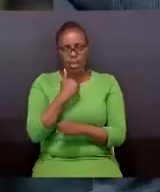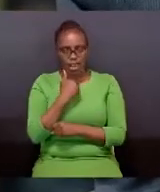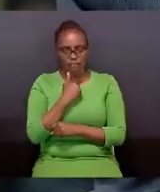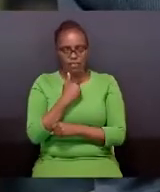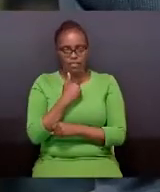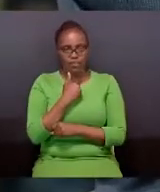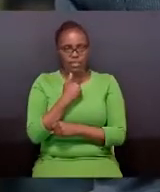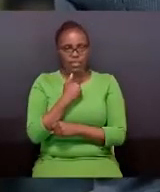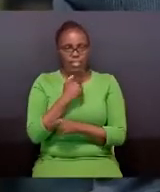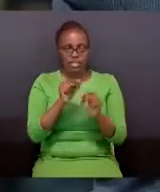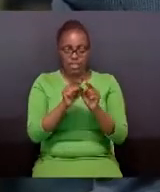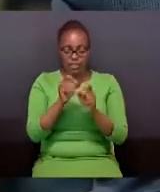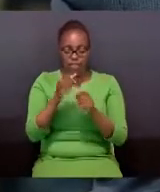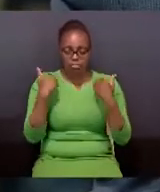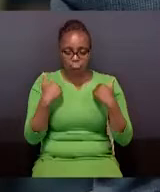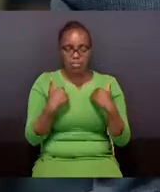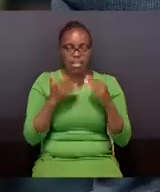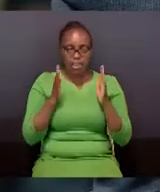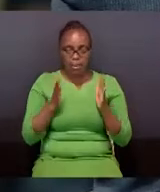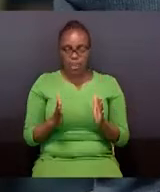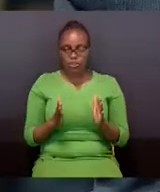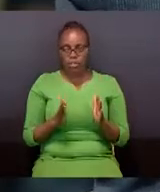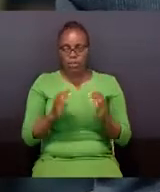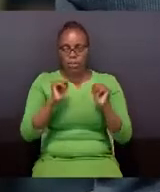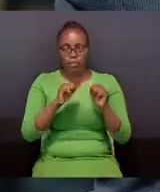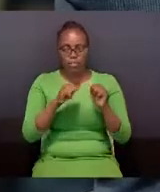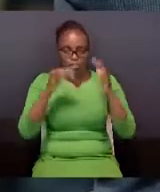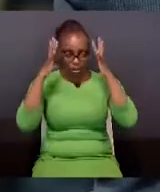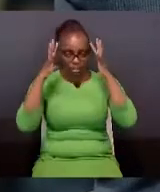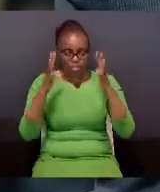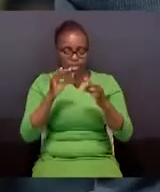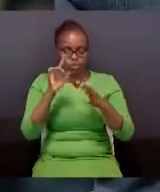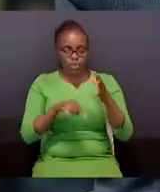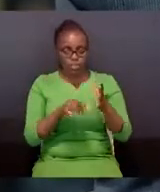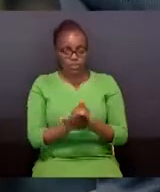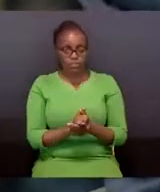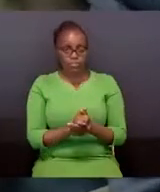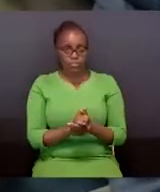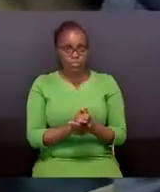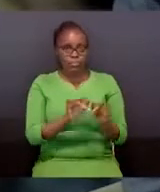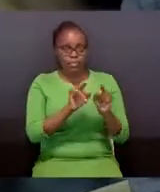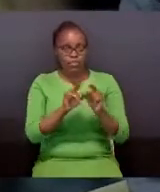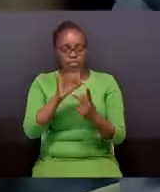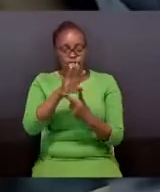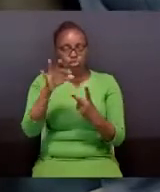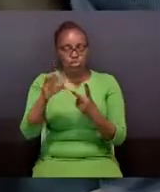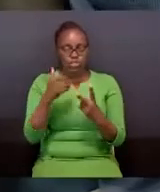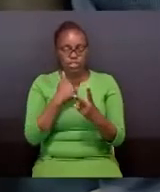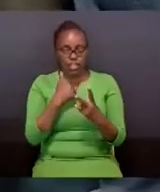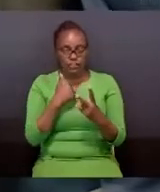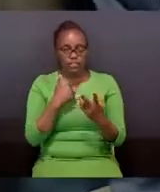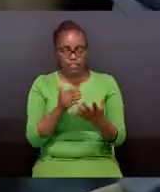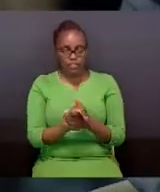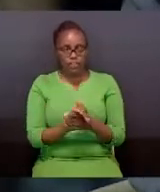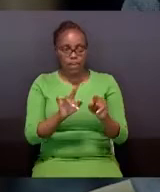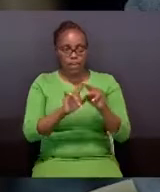In you as a person, you may decide. You make a choice.